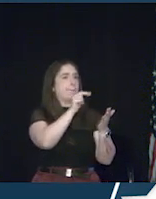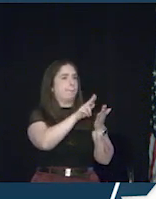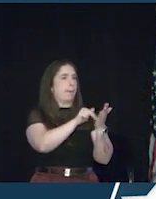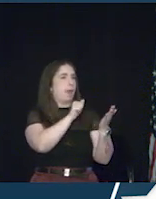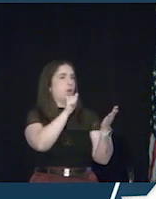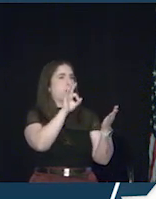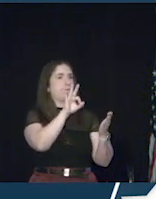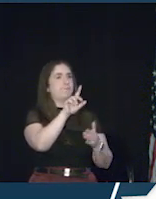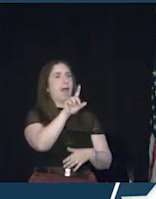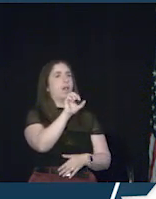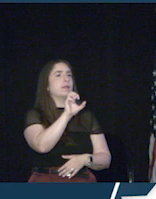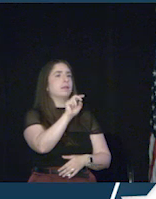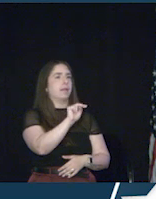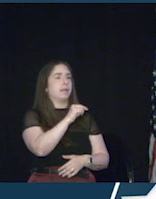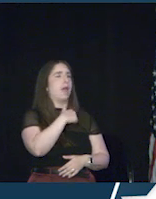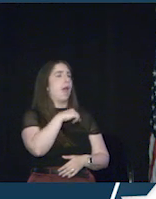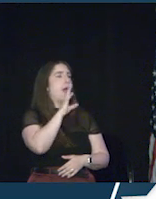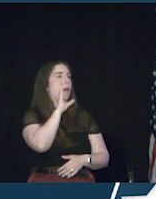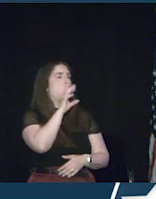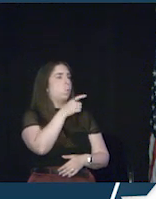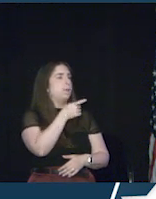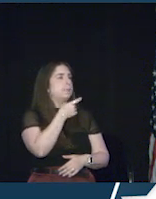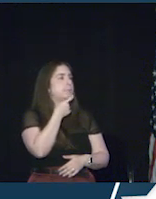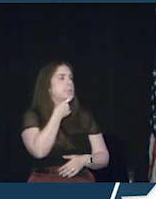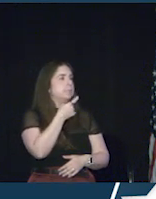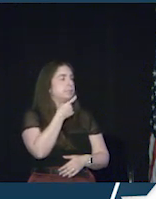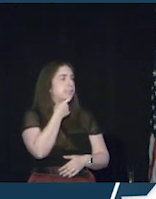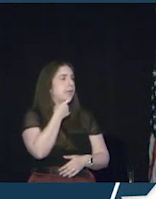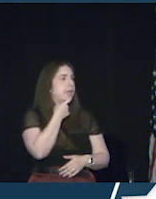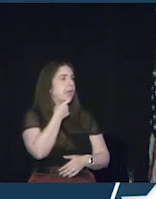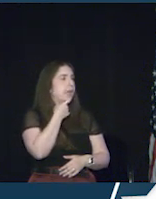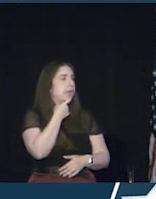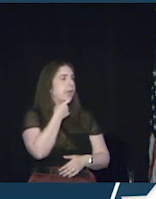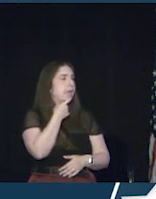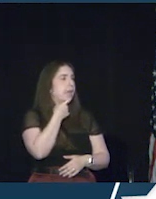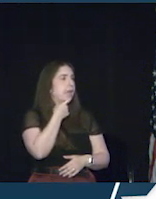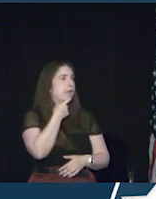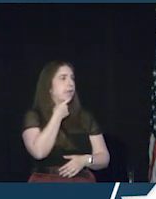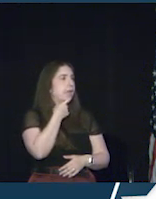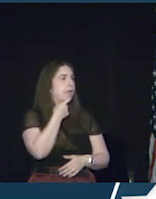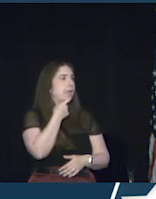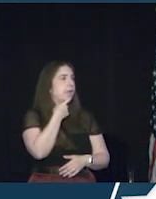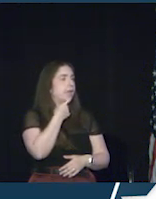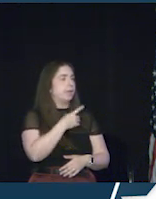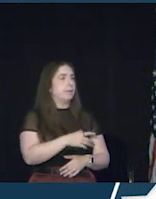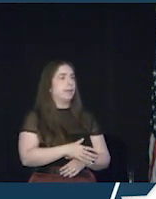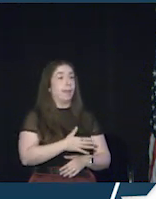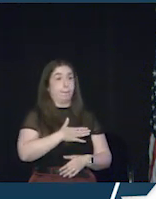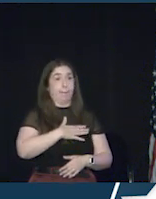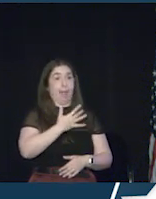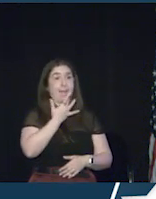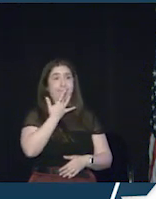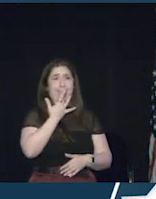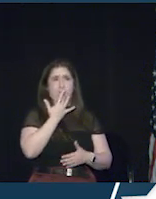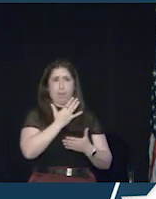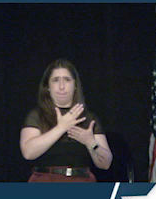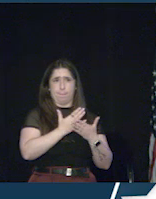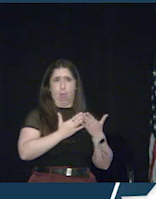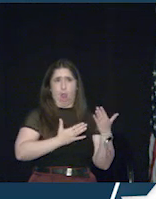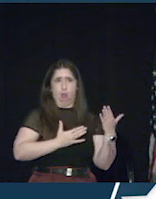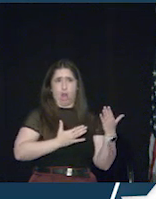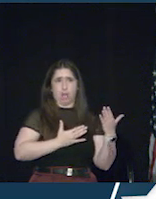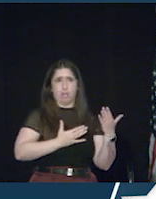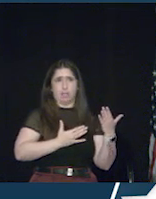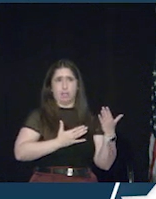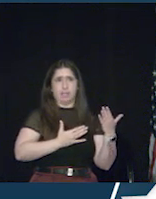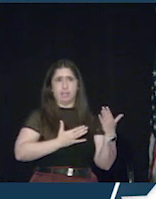I would say actually super my favorite part is just to be with